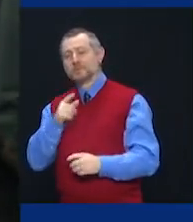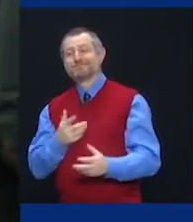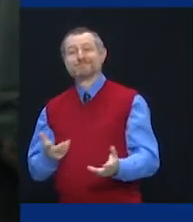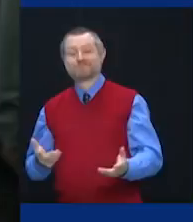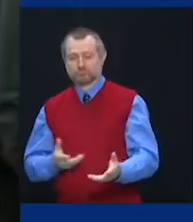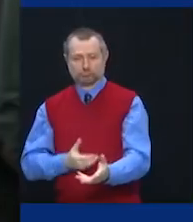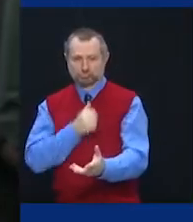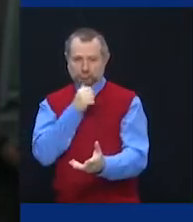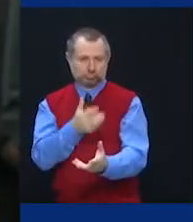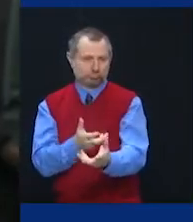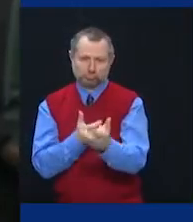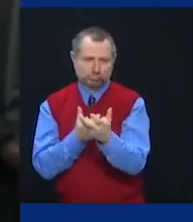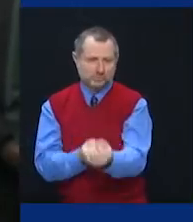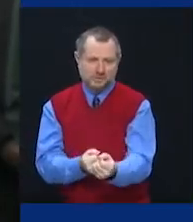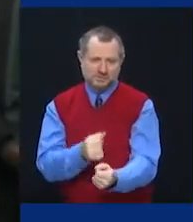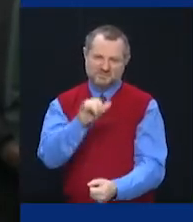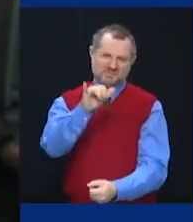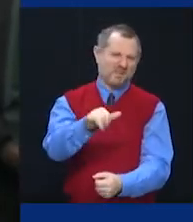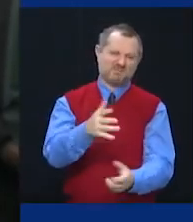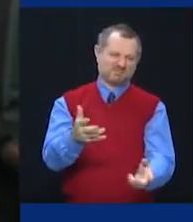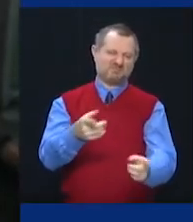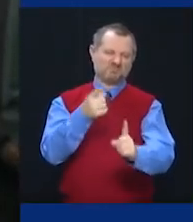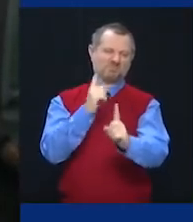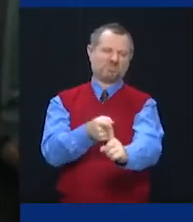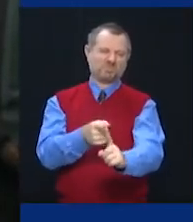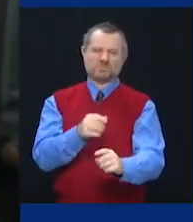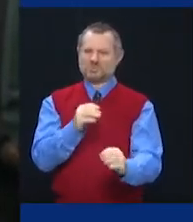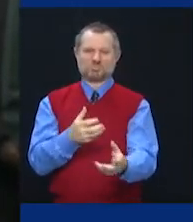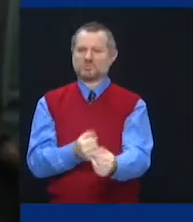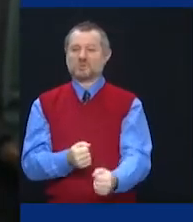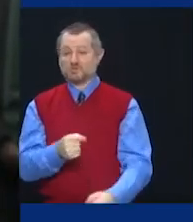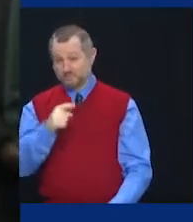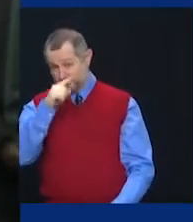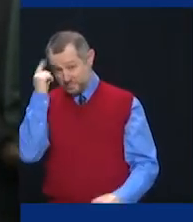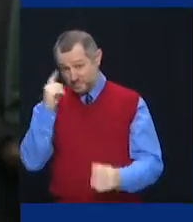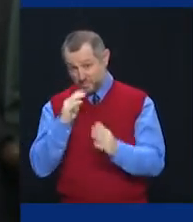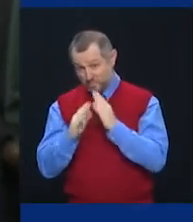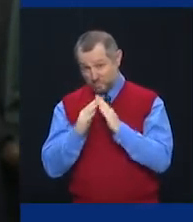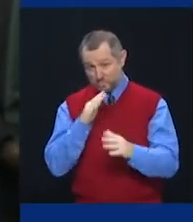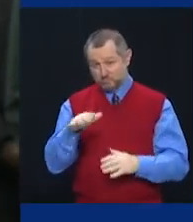a lack of trust. The black community is saying,